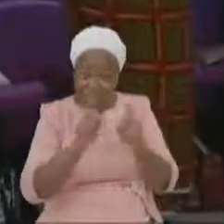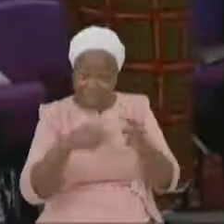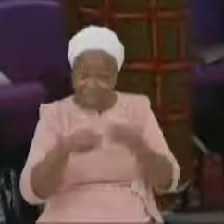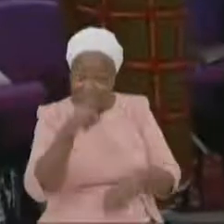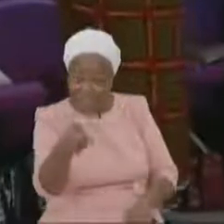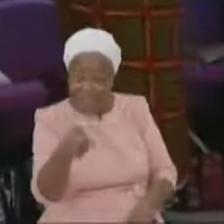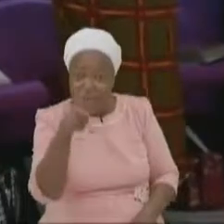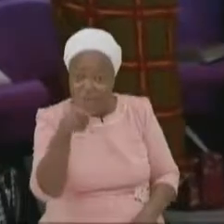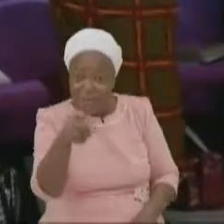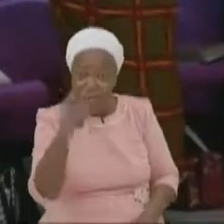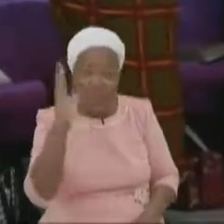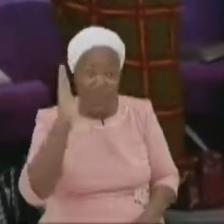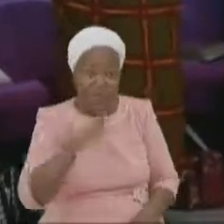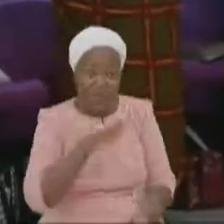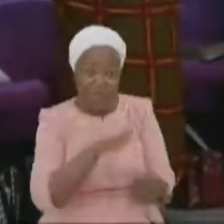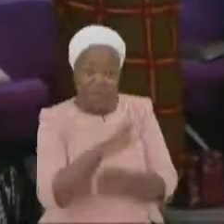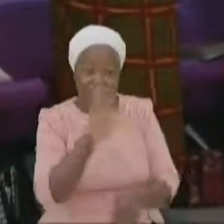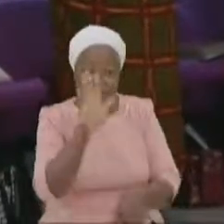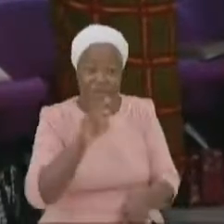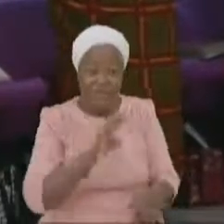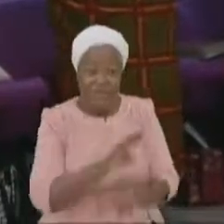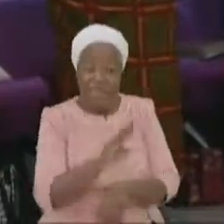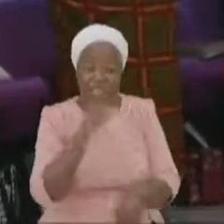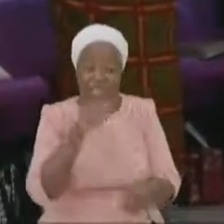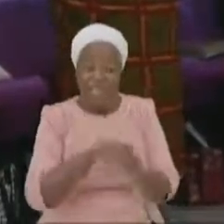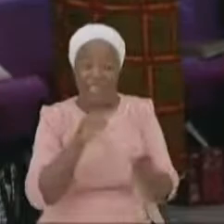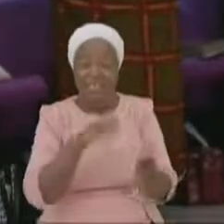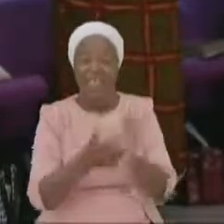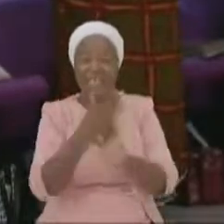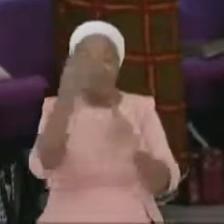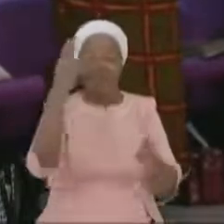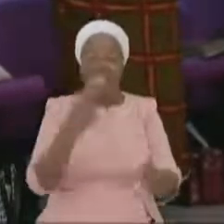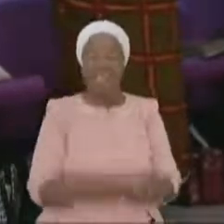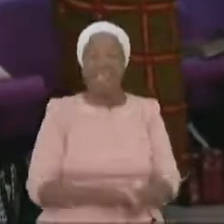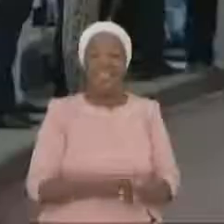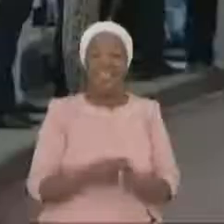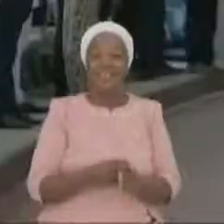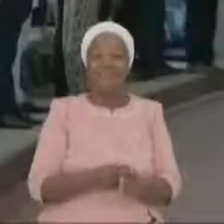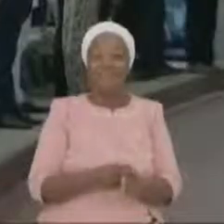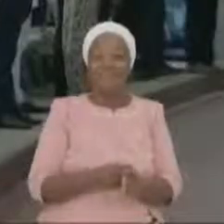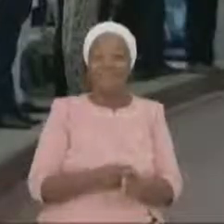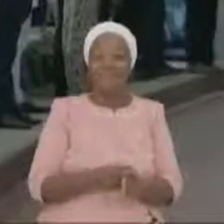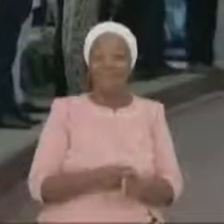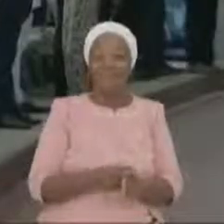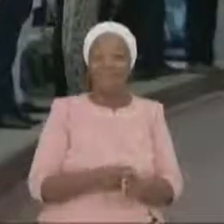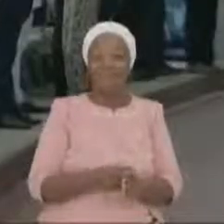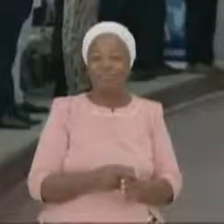will fulfill your ministry in Jesus' name.